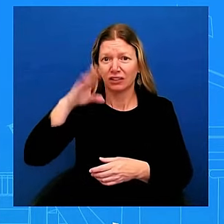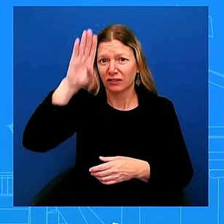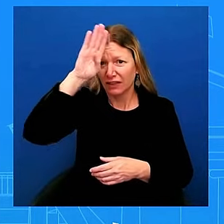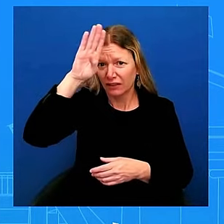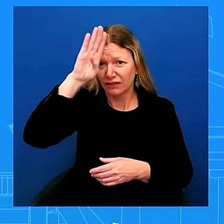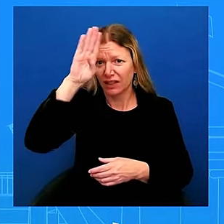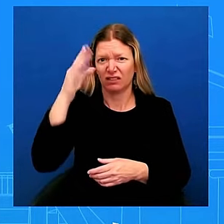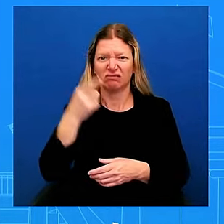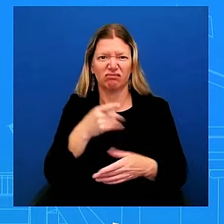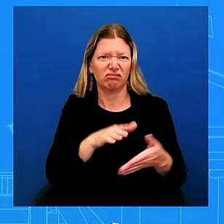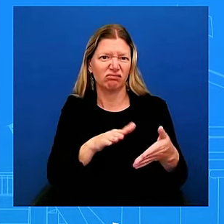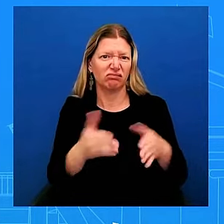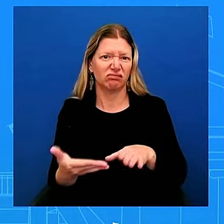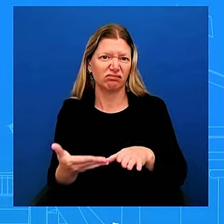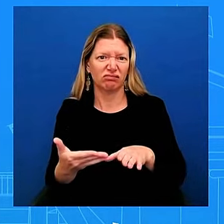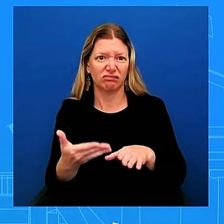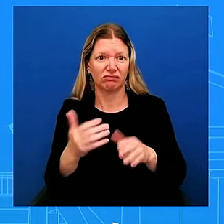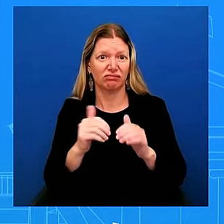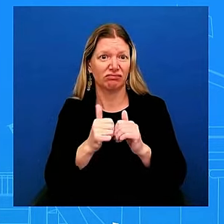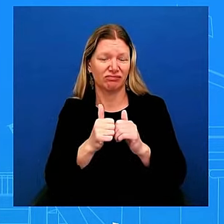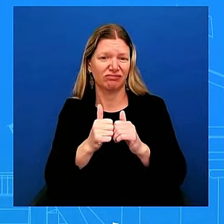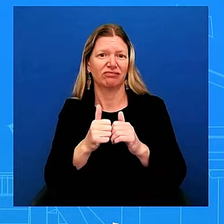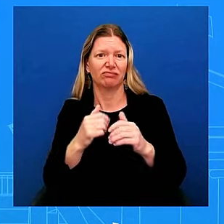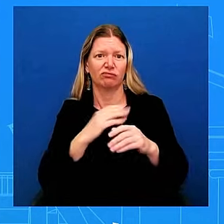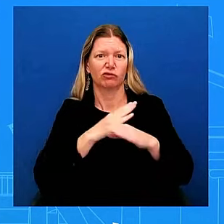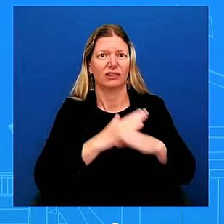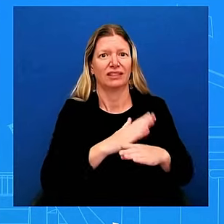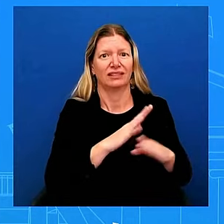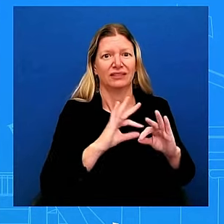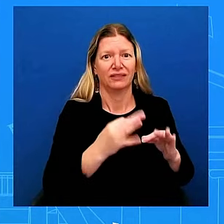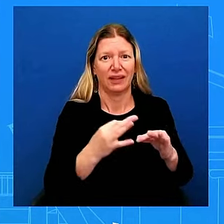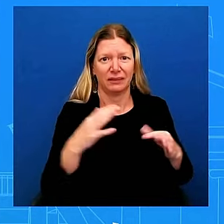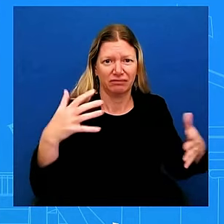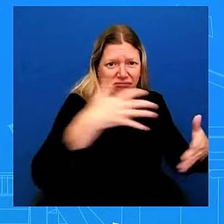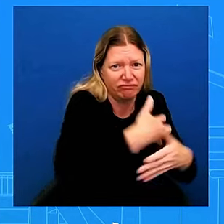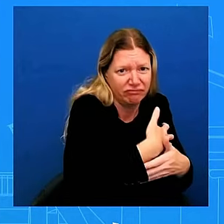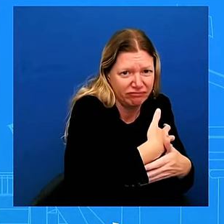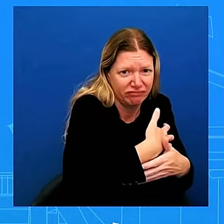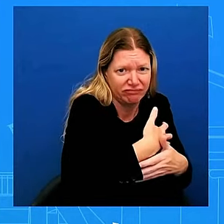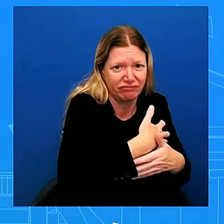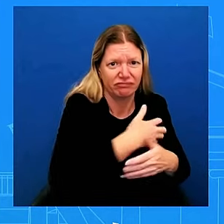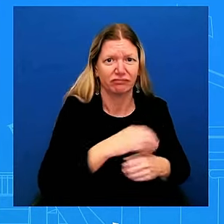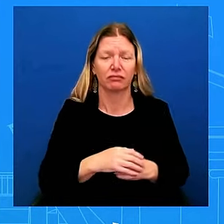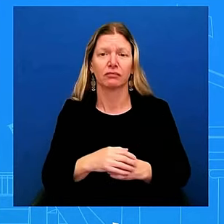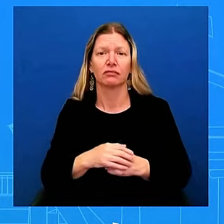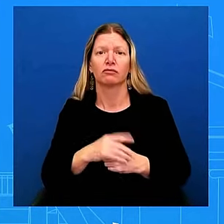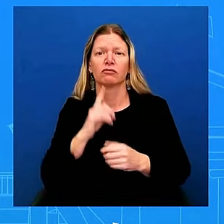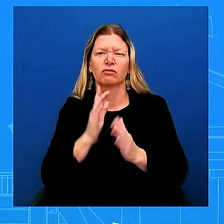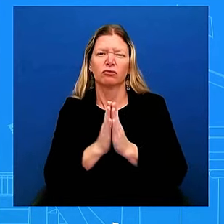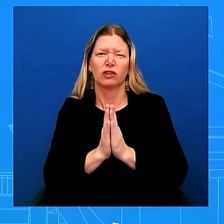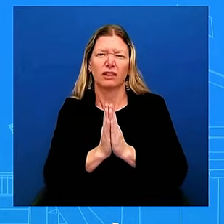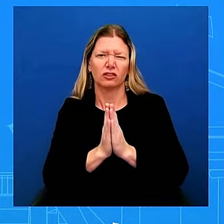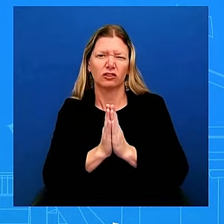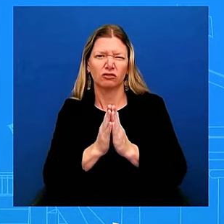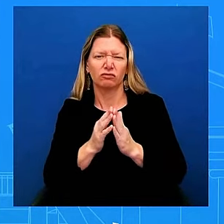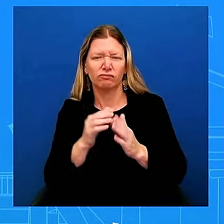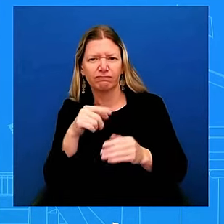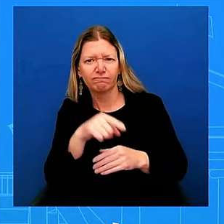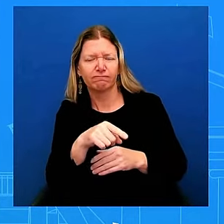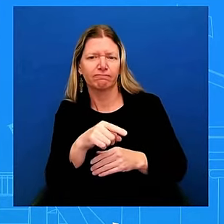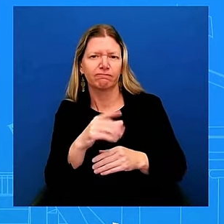are with Corey's family during this unimaginable time. The president spoke about an ongoing